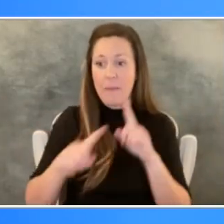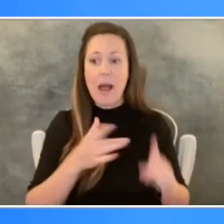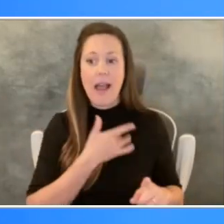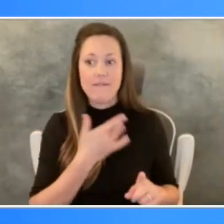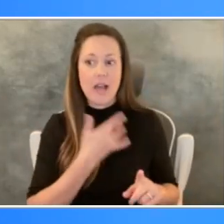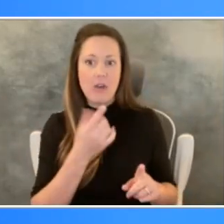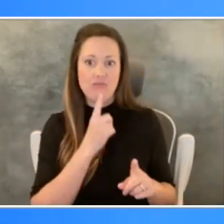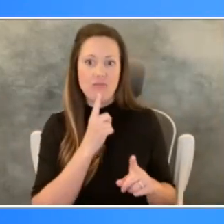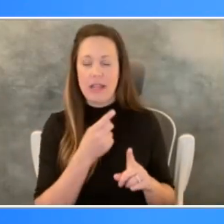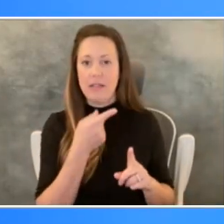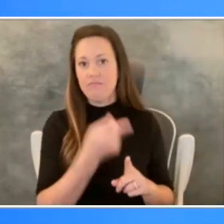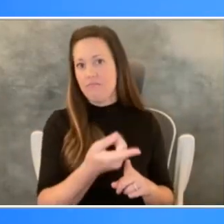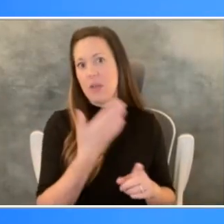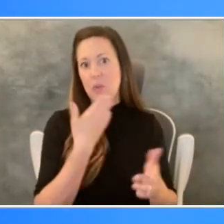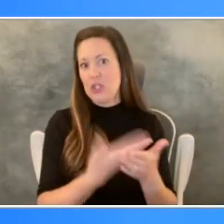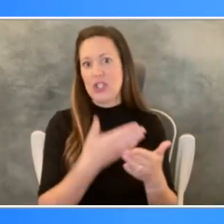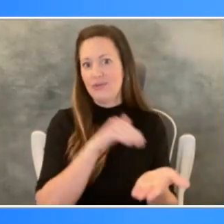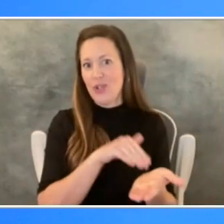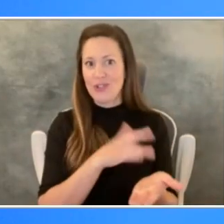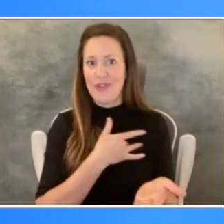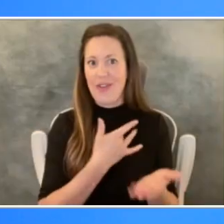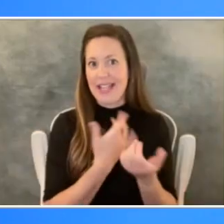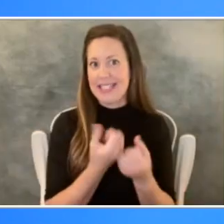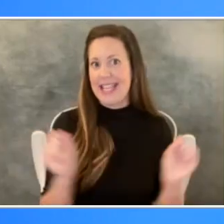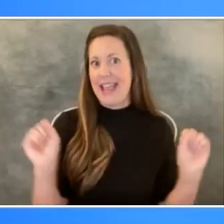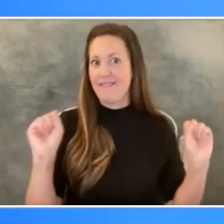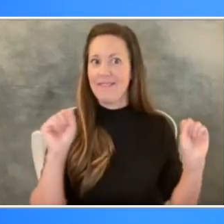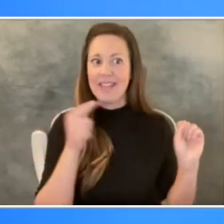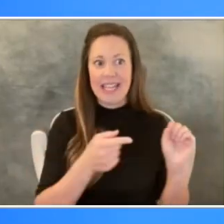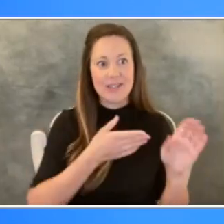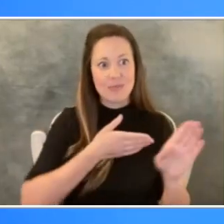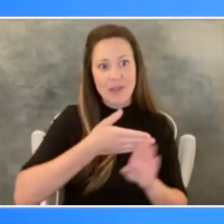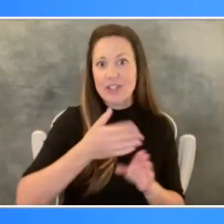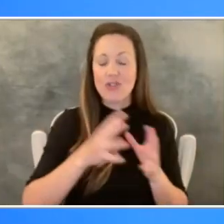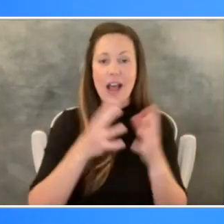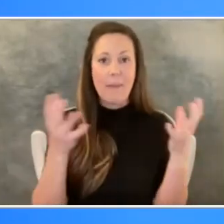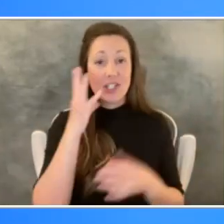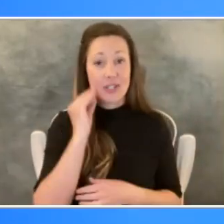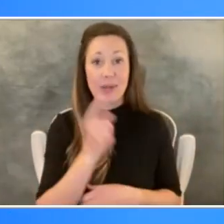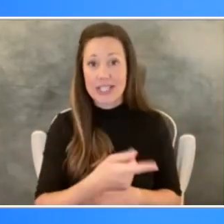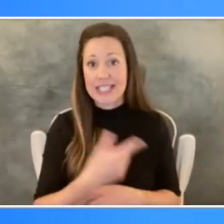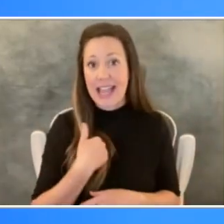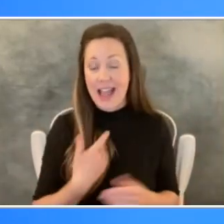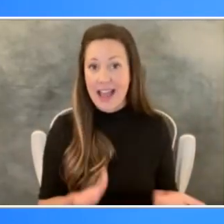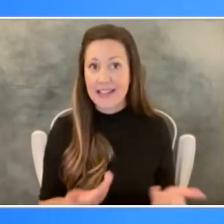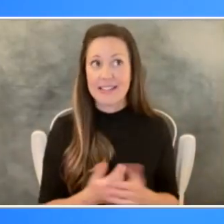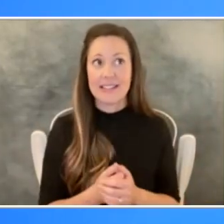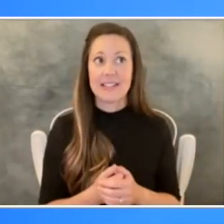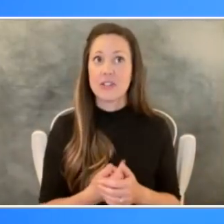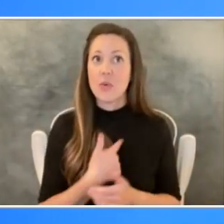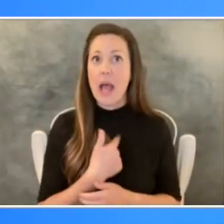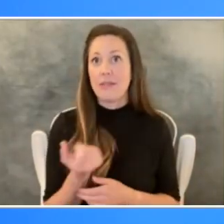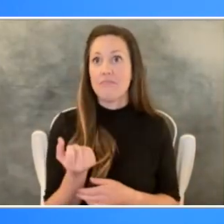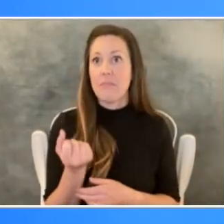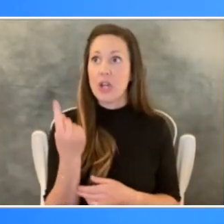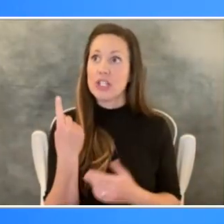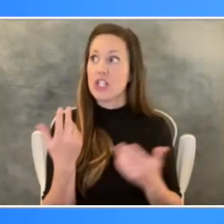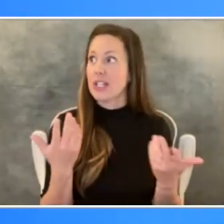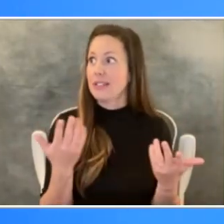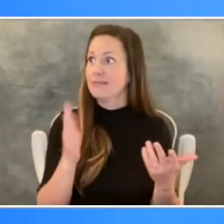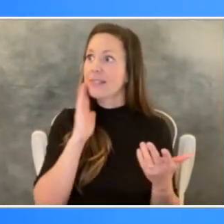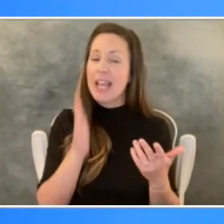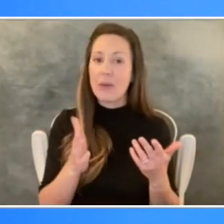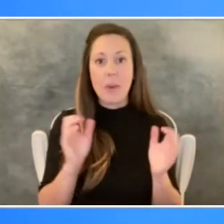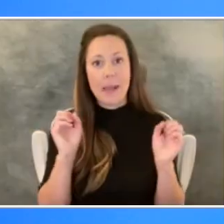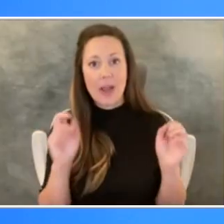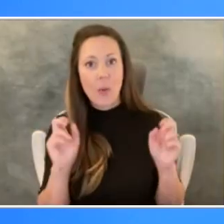just because how professional of a guy he is and how much experience he has. So I could understand that, it was going to be okay one way or